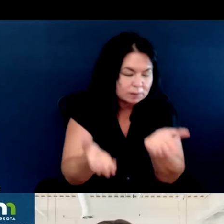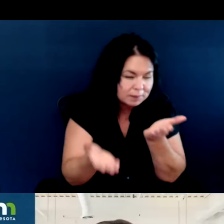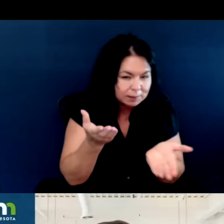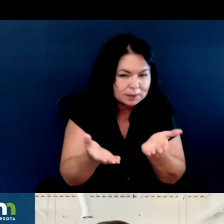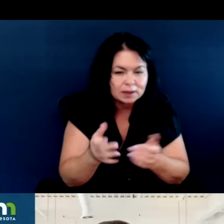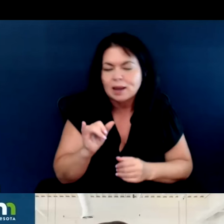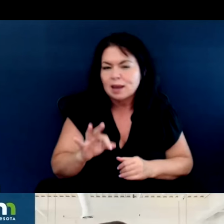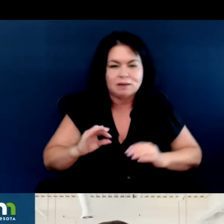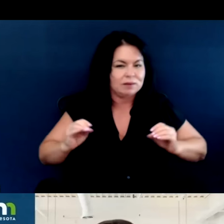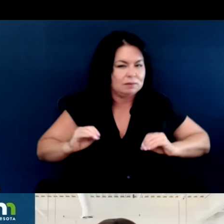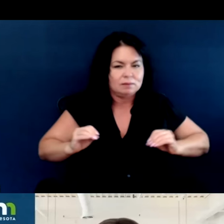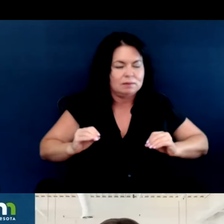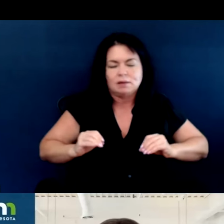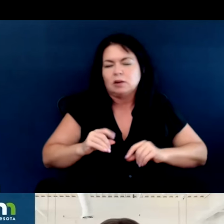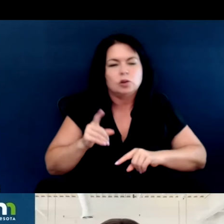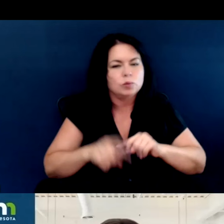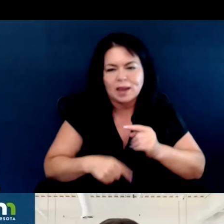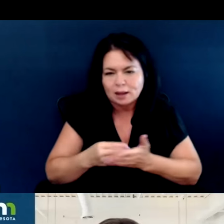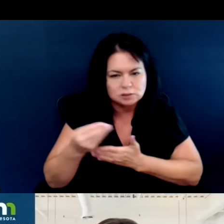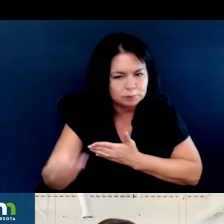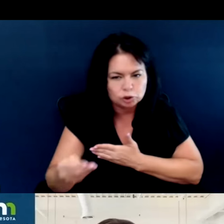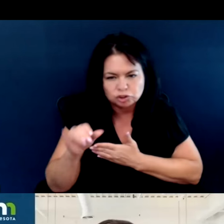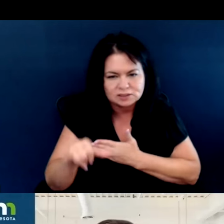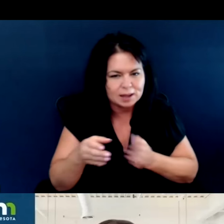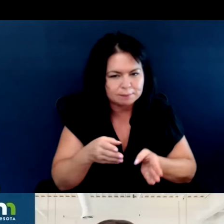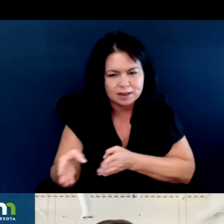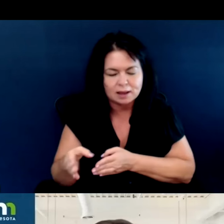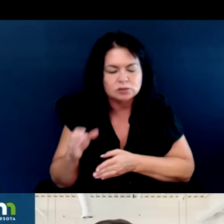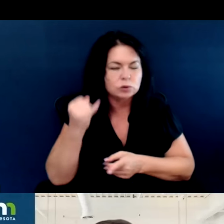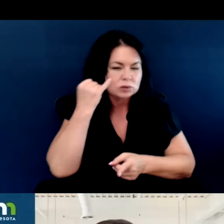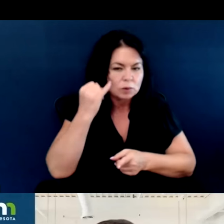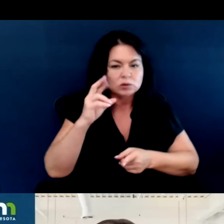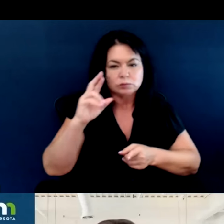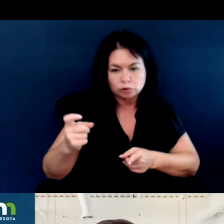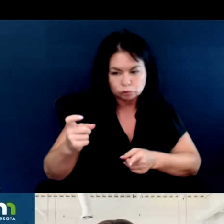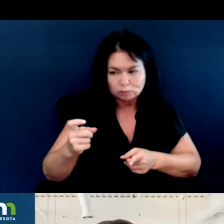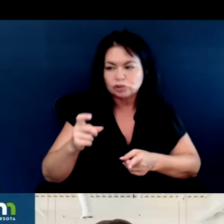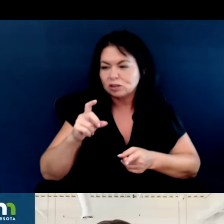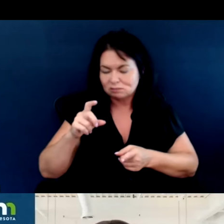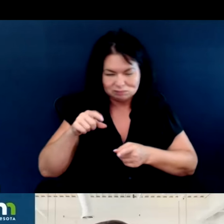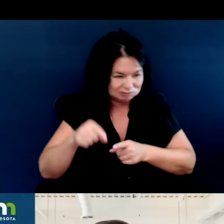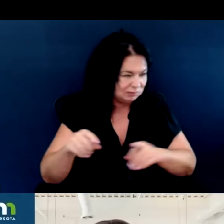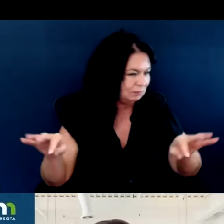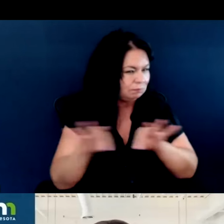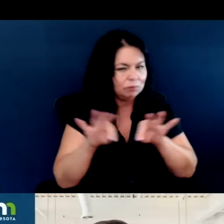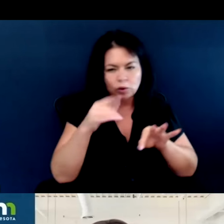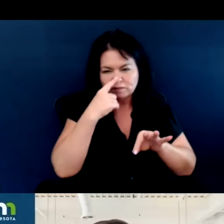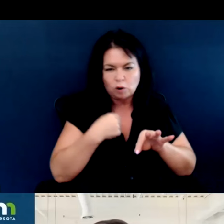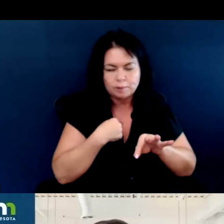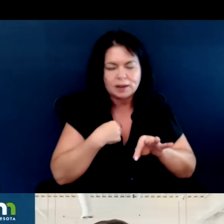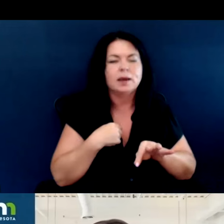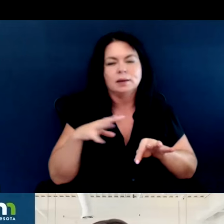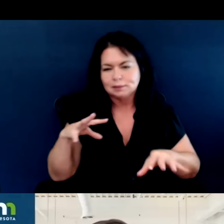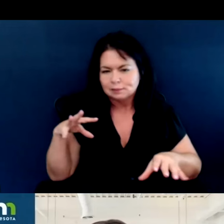cannot purchase that separate Part D plan. So if prescription drug coverage is important to you, you want to make sure that that's included in your